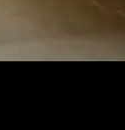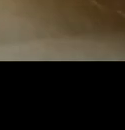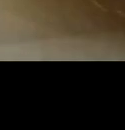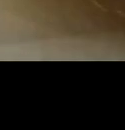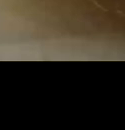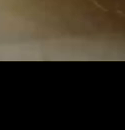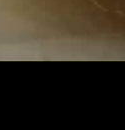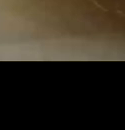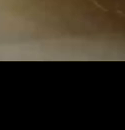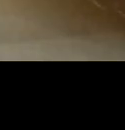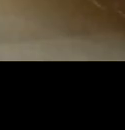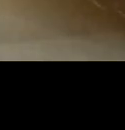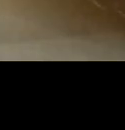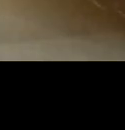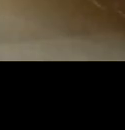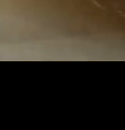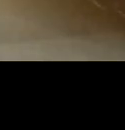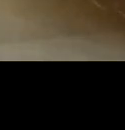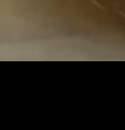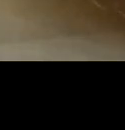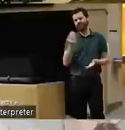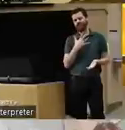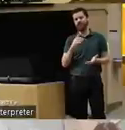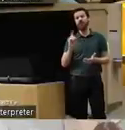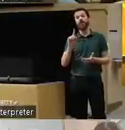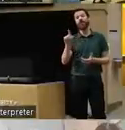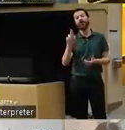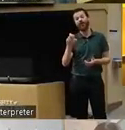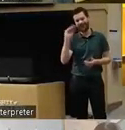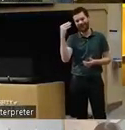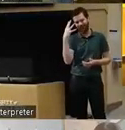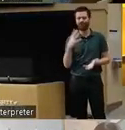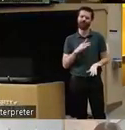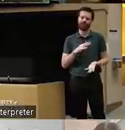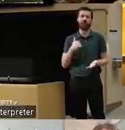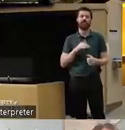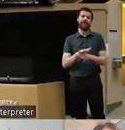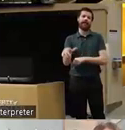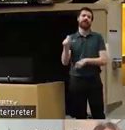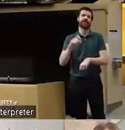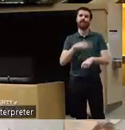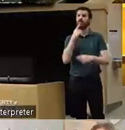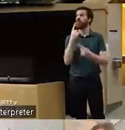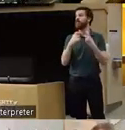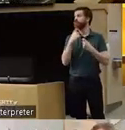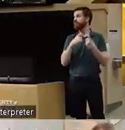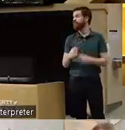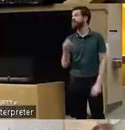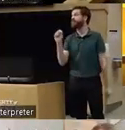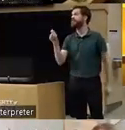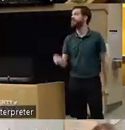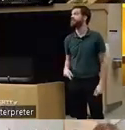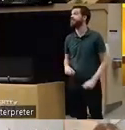gray here. But thank you for letting us know that it's sunny where you are. We do have plenty of time for questions.